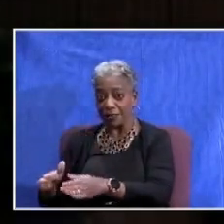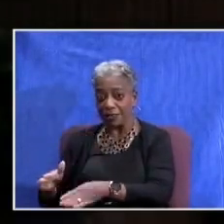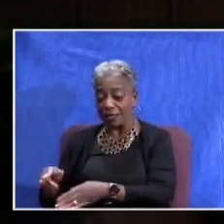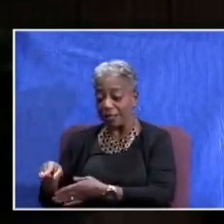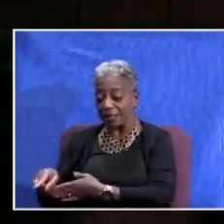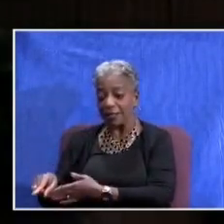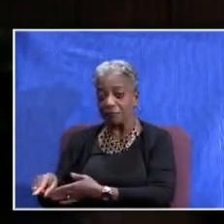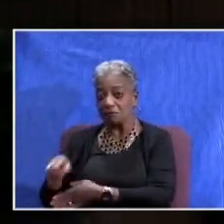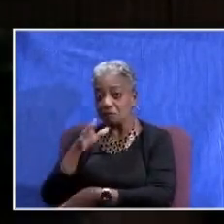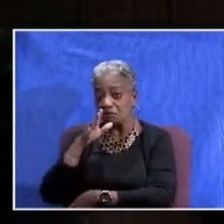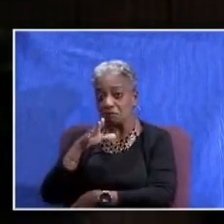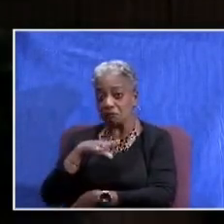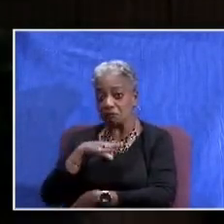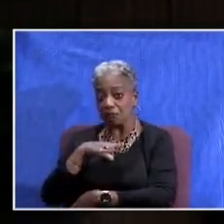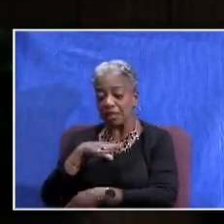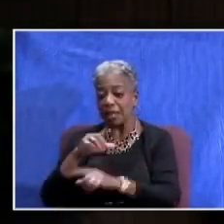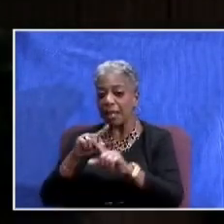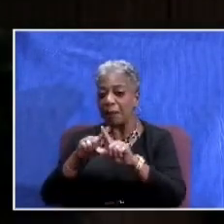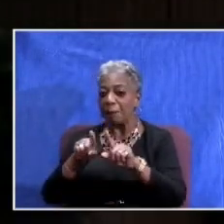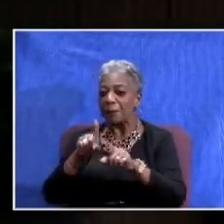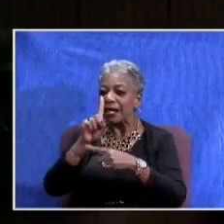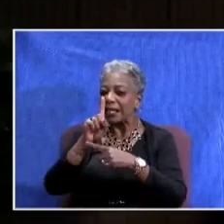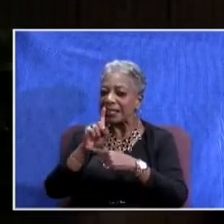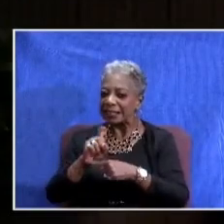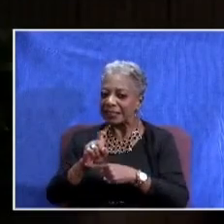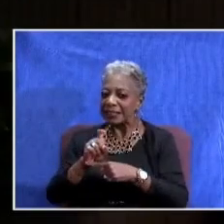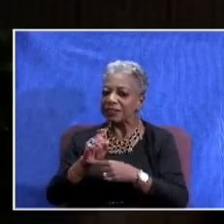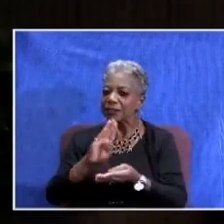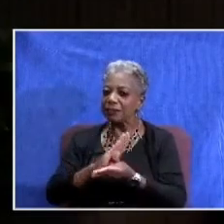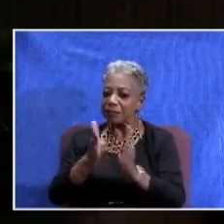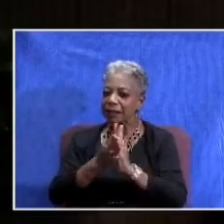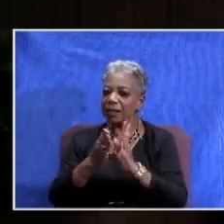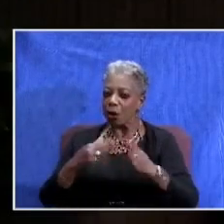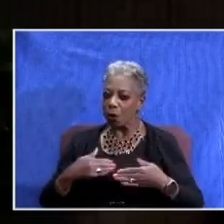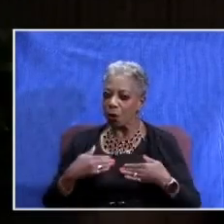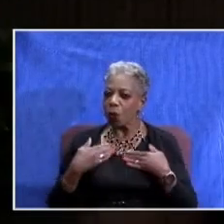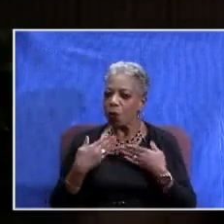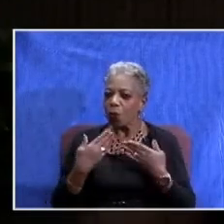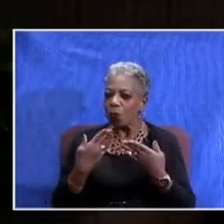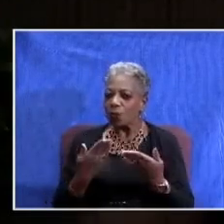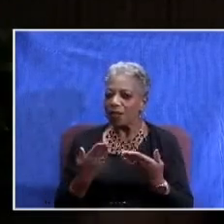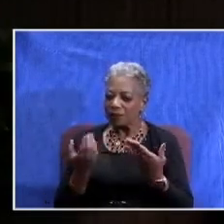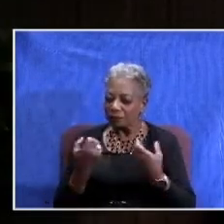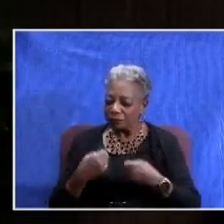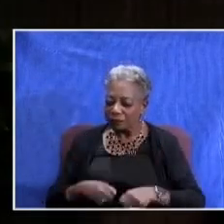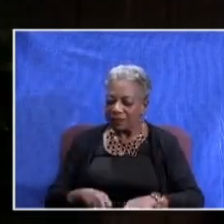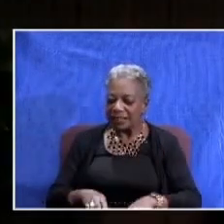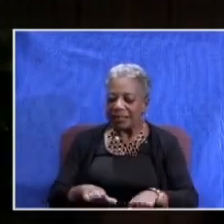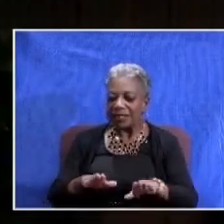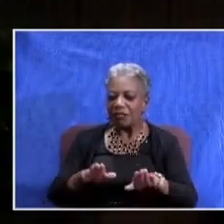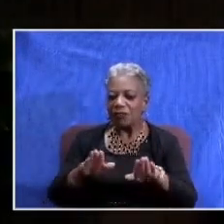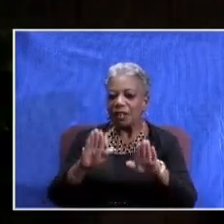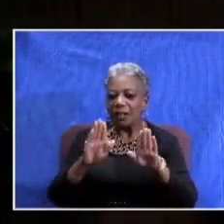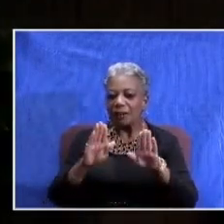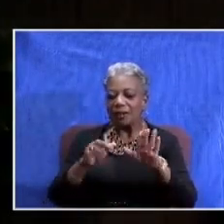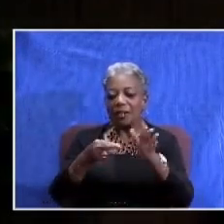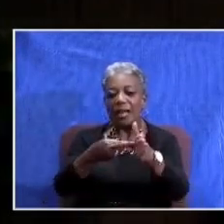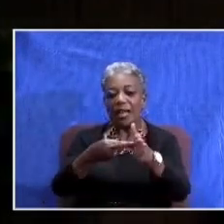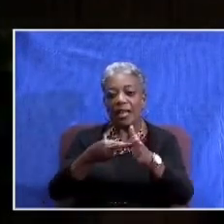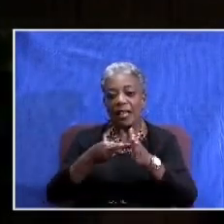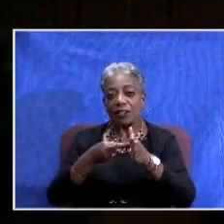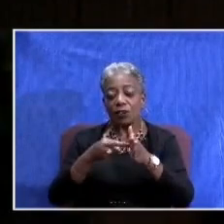But they had to be willing to do something. And here's the requirement.